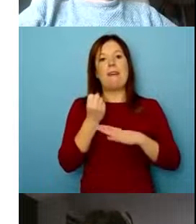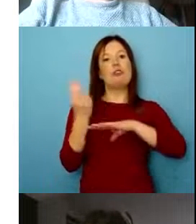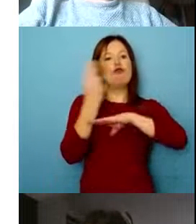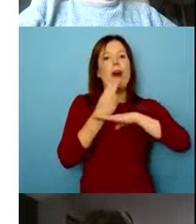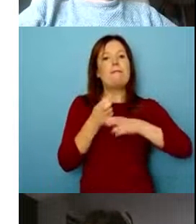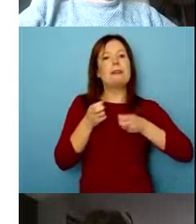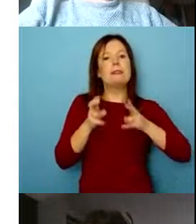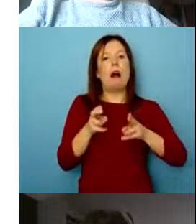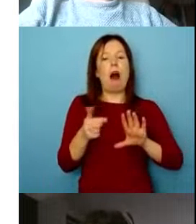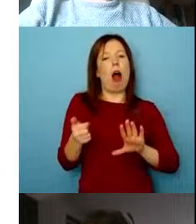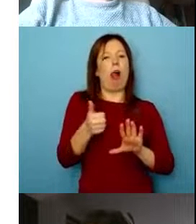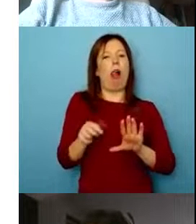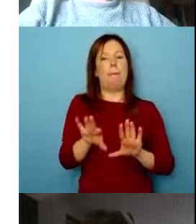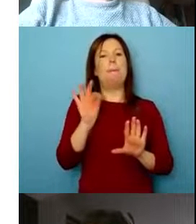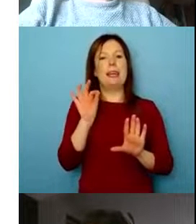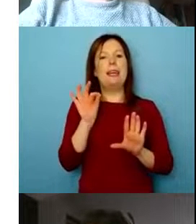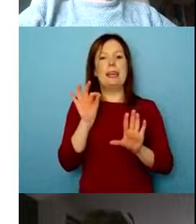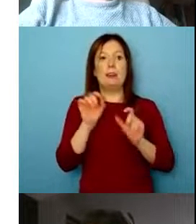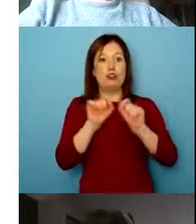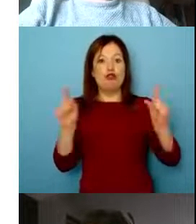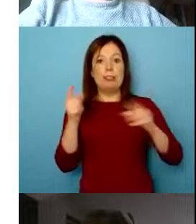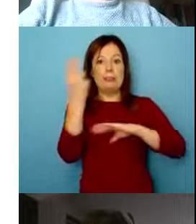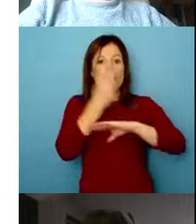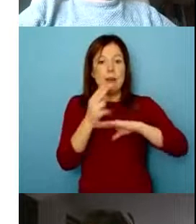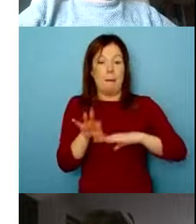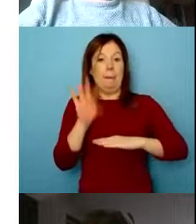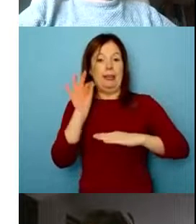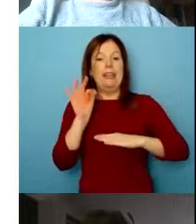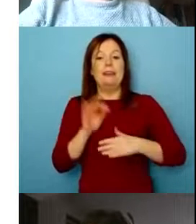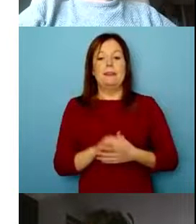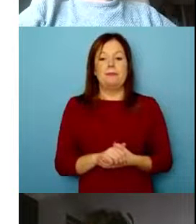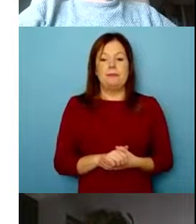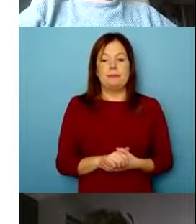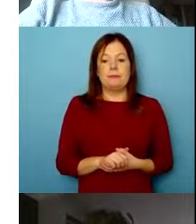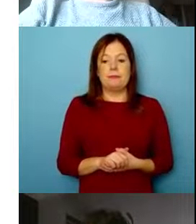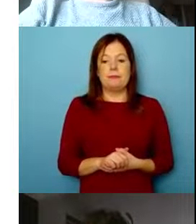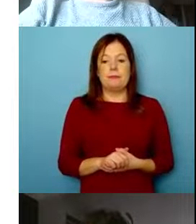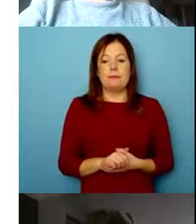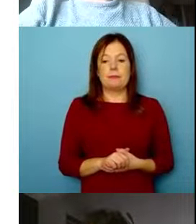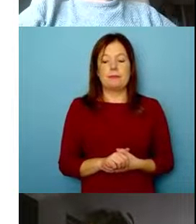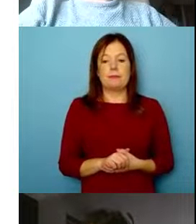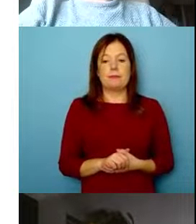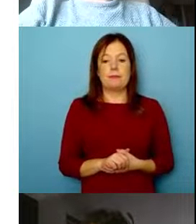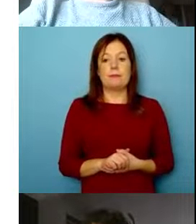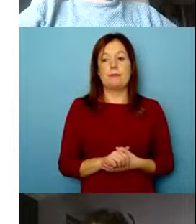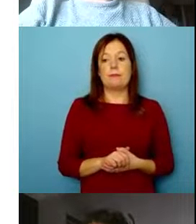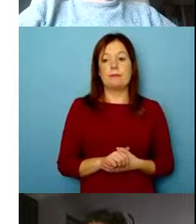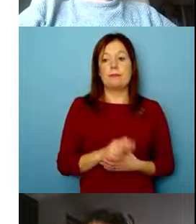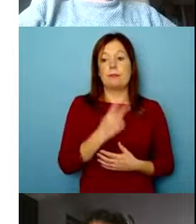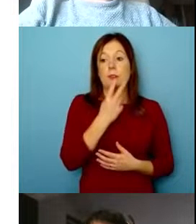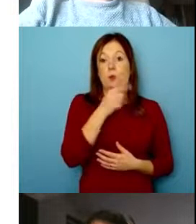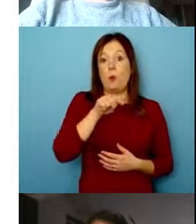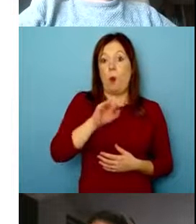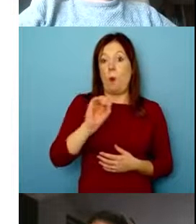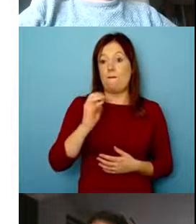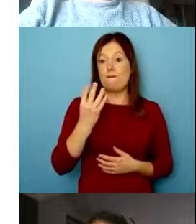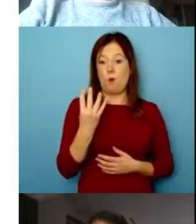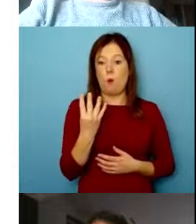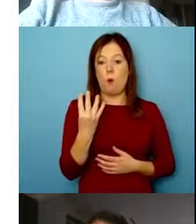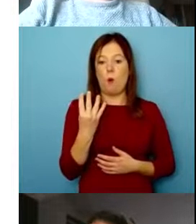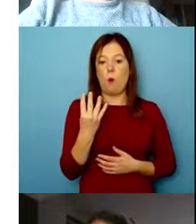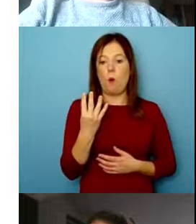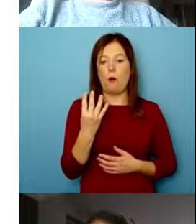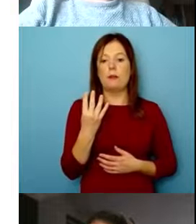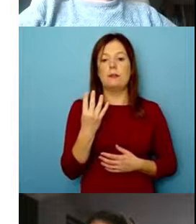styles and screen design. One of the key things for version 204, though, is this